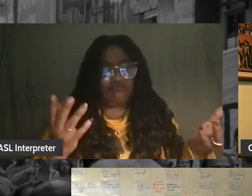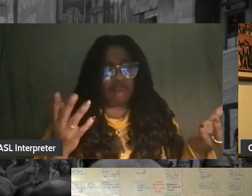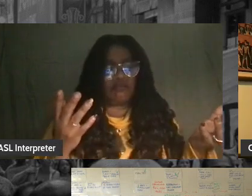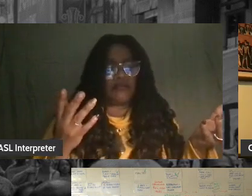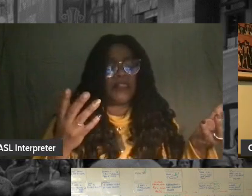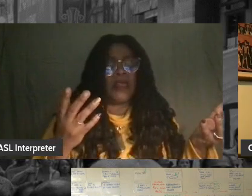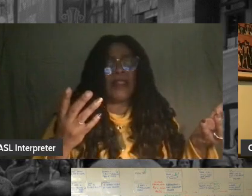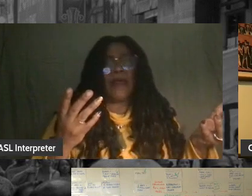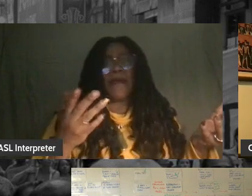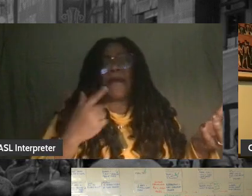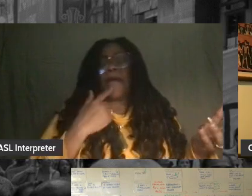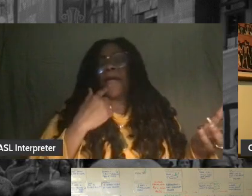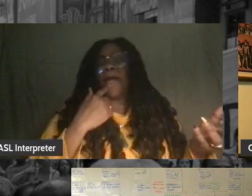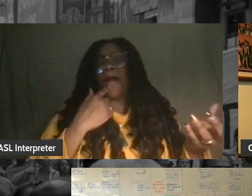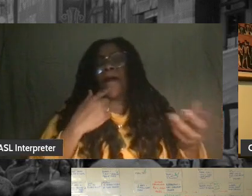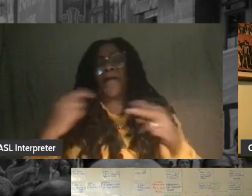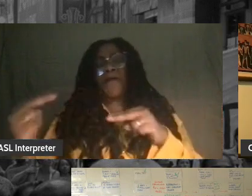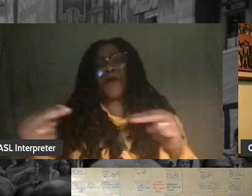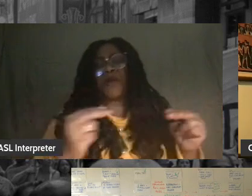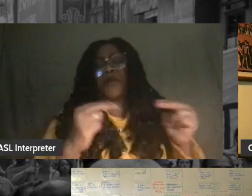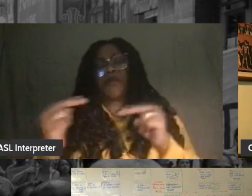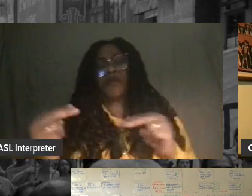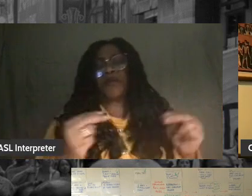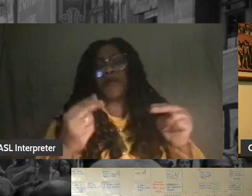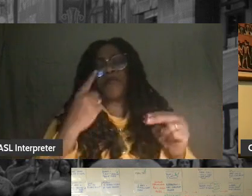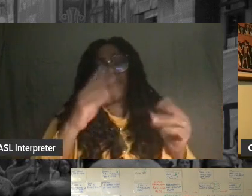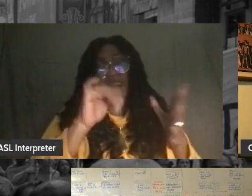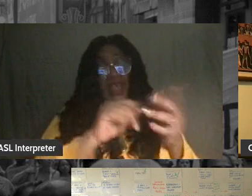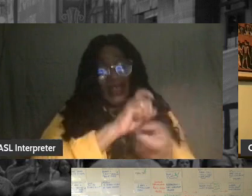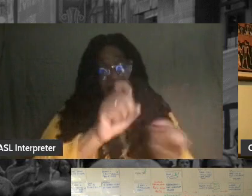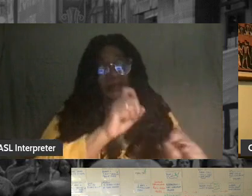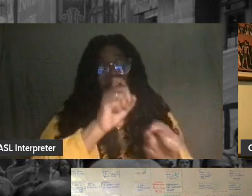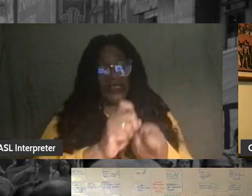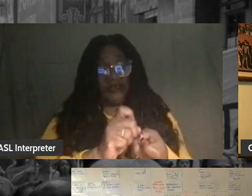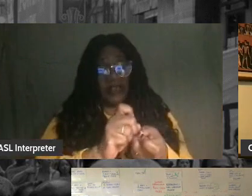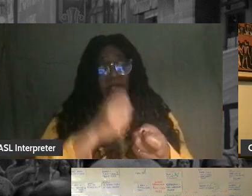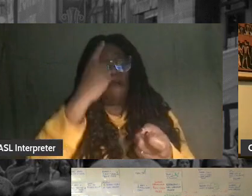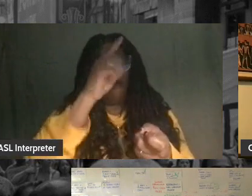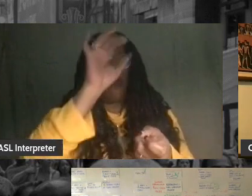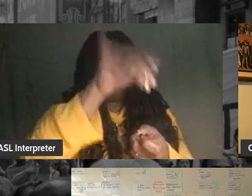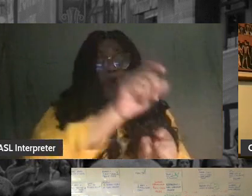bargain for the exchange of consideration for those rights,